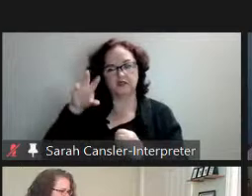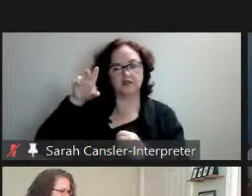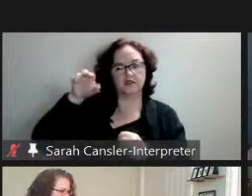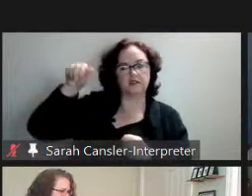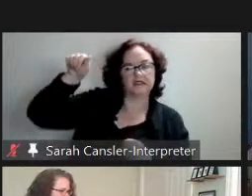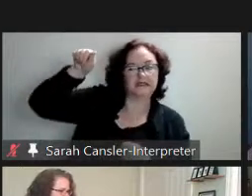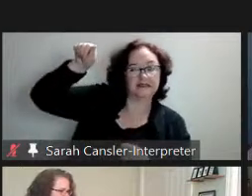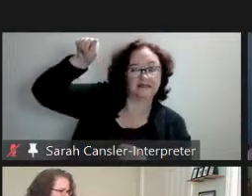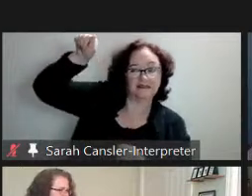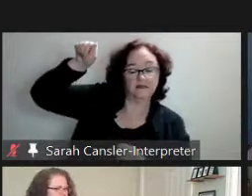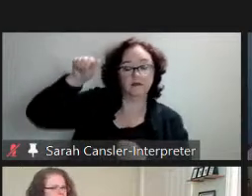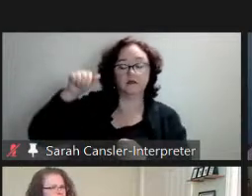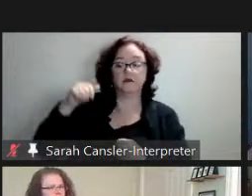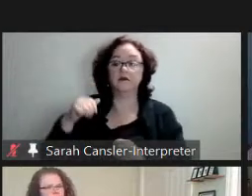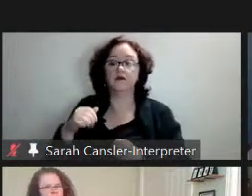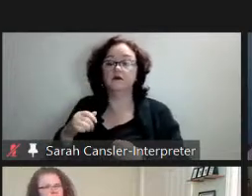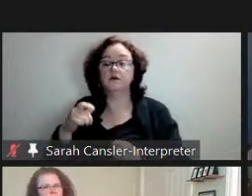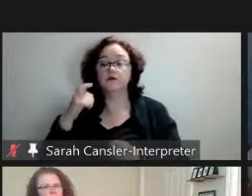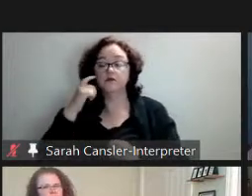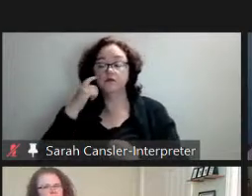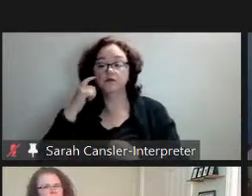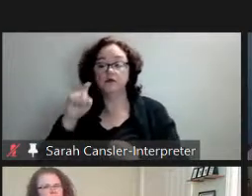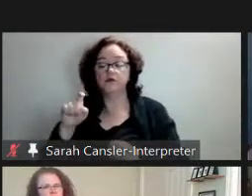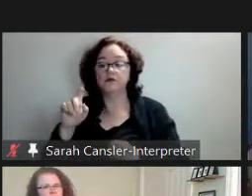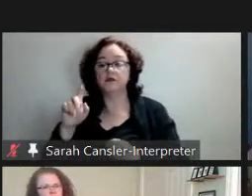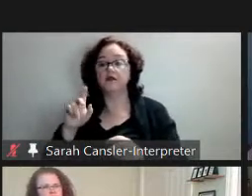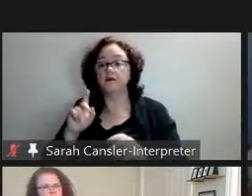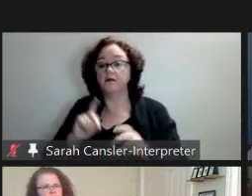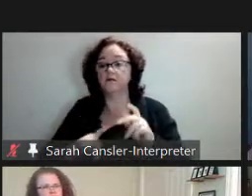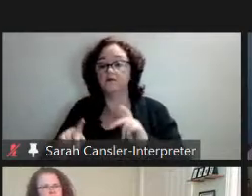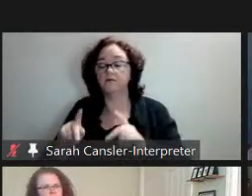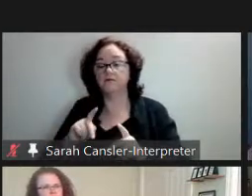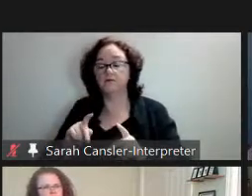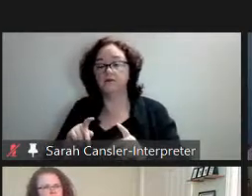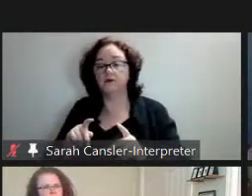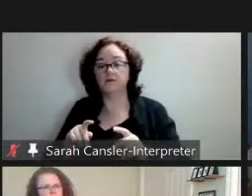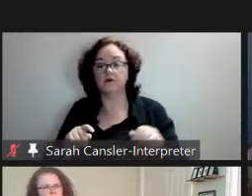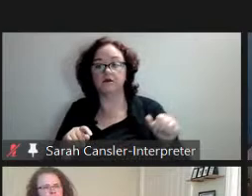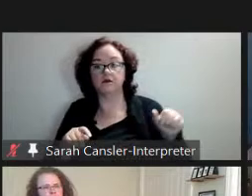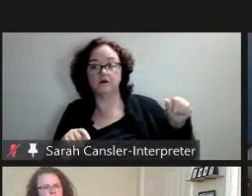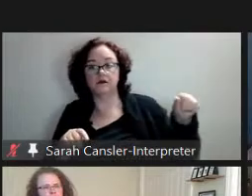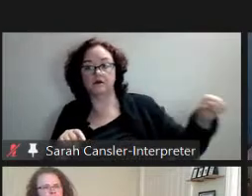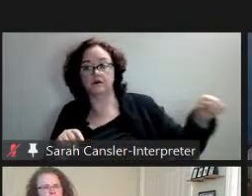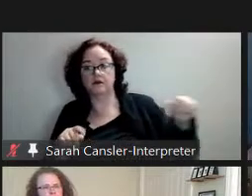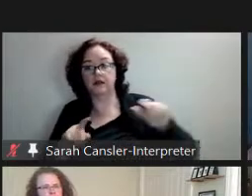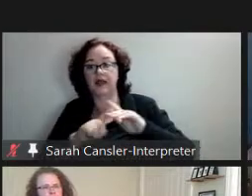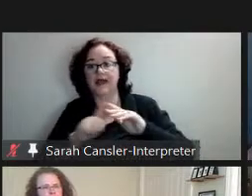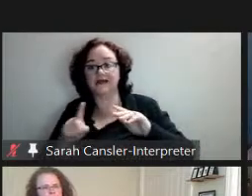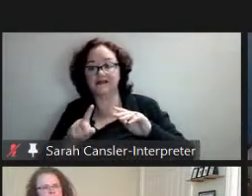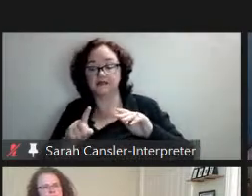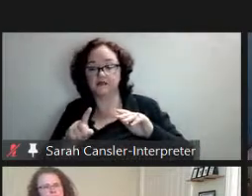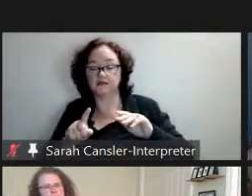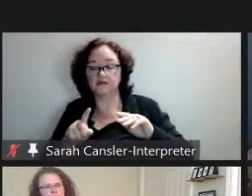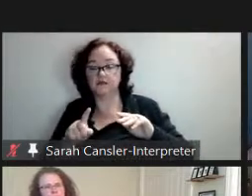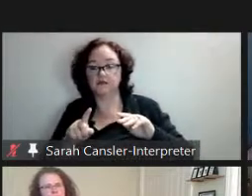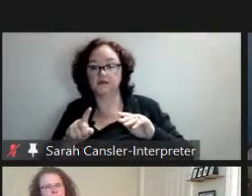in a station, you'll see that people will just reach over to hit the exit button and then